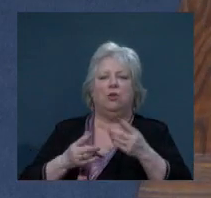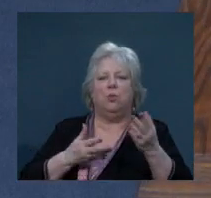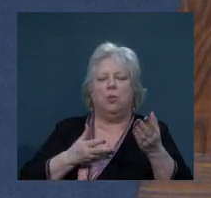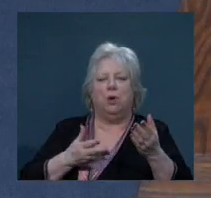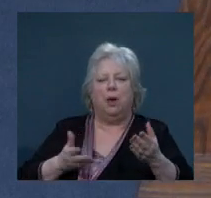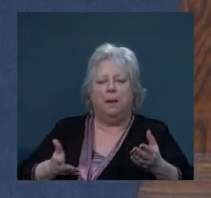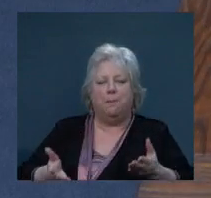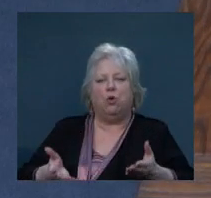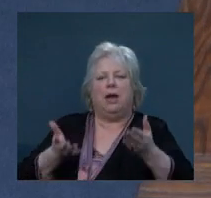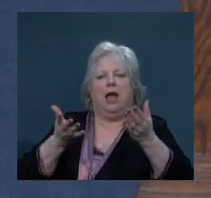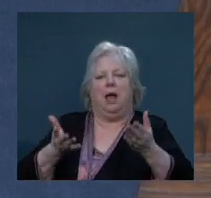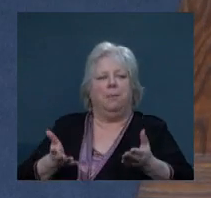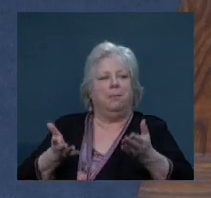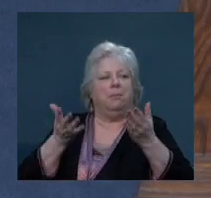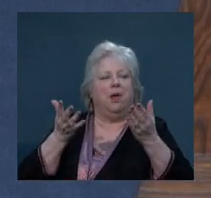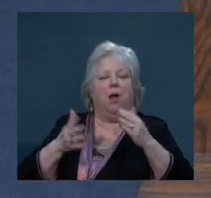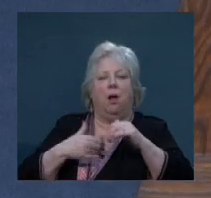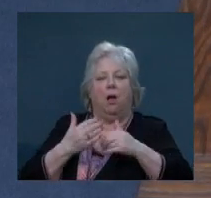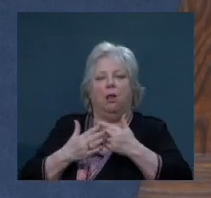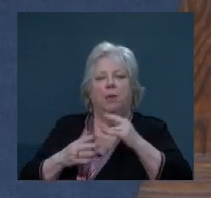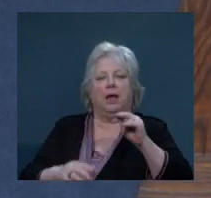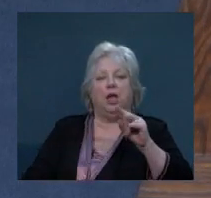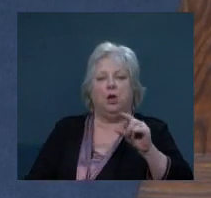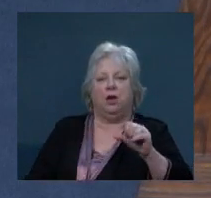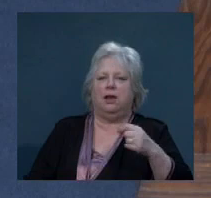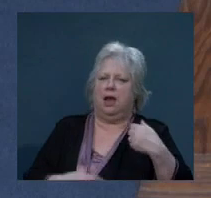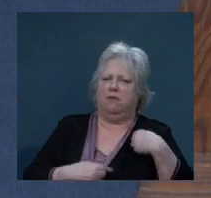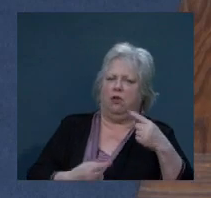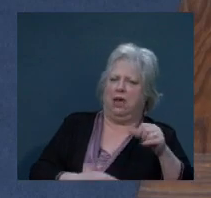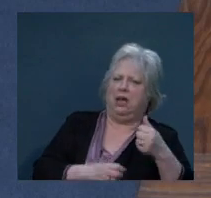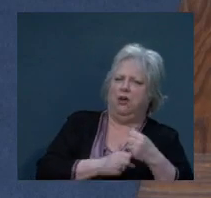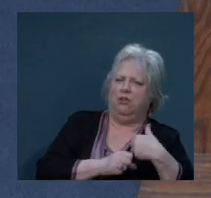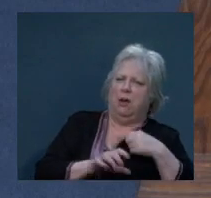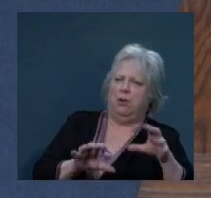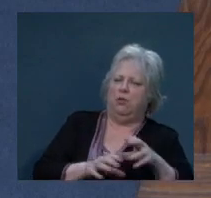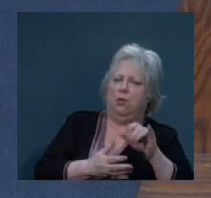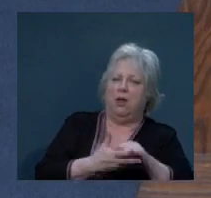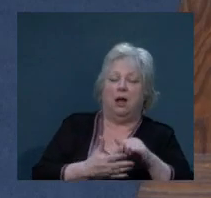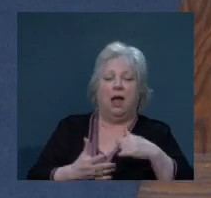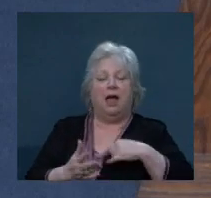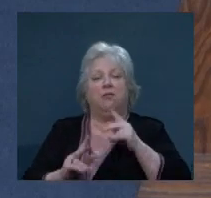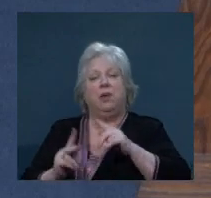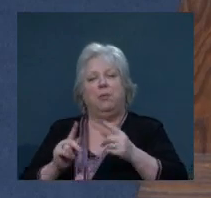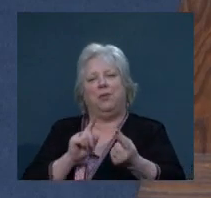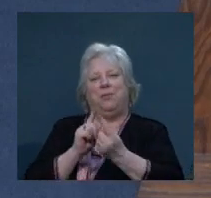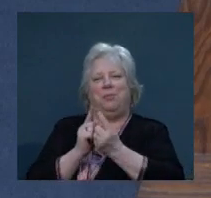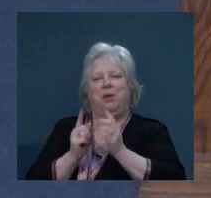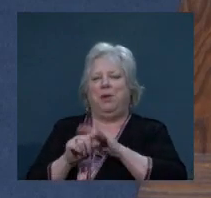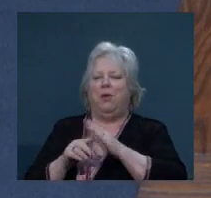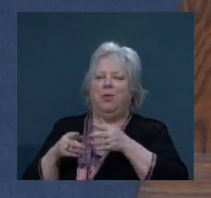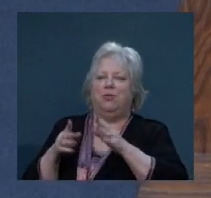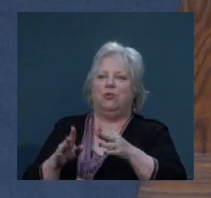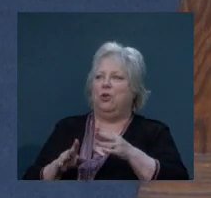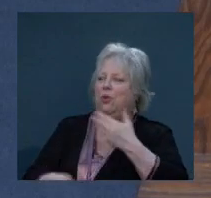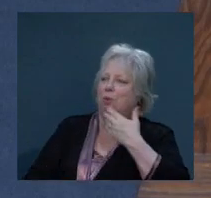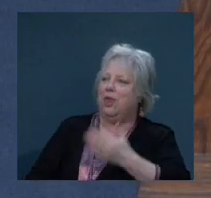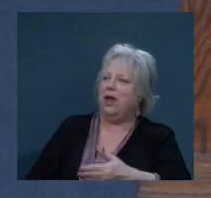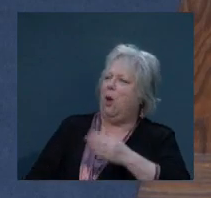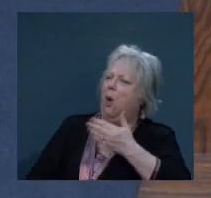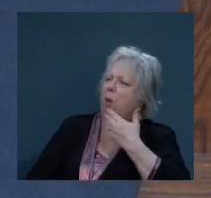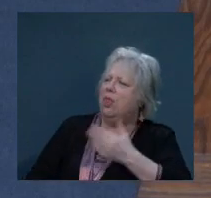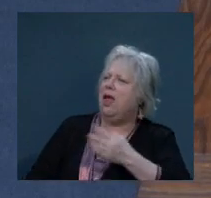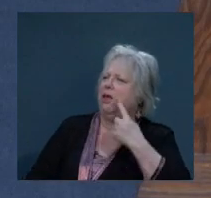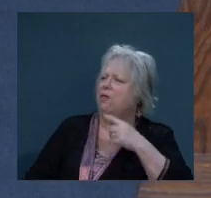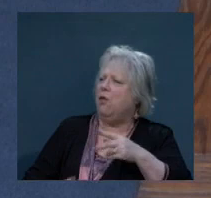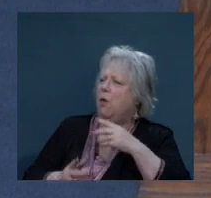bring up all my units. I've been doing this 10 years now. I got people that meet me on the street who thank me for a place